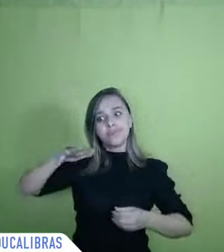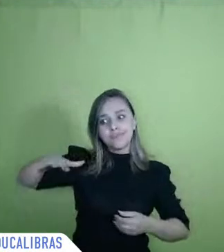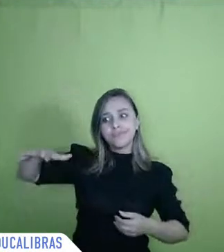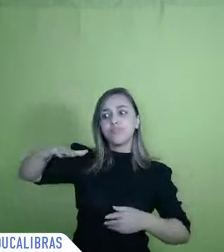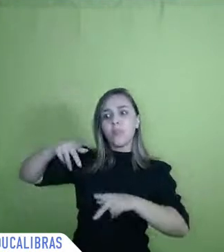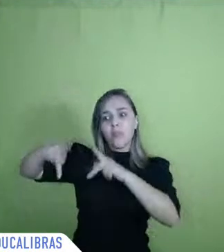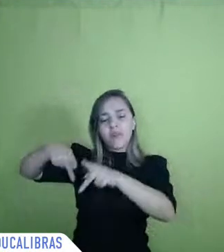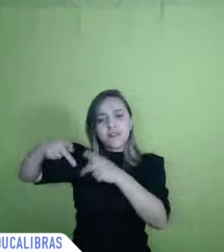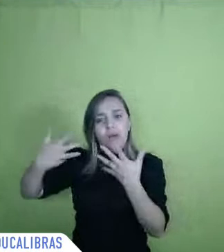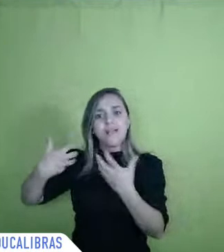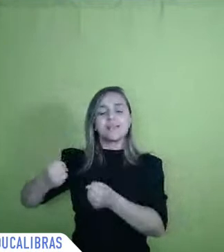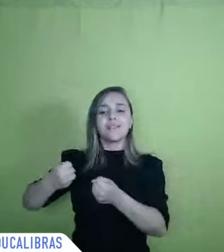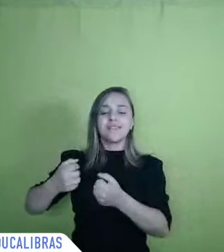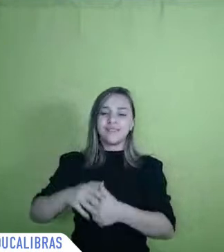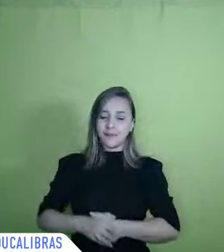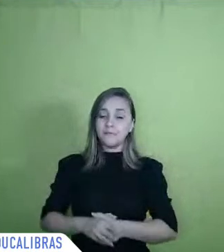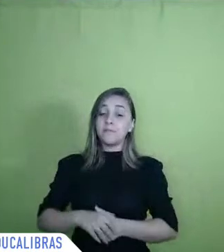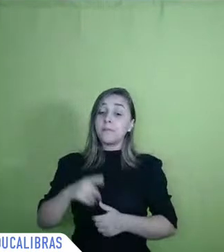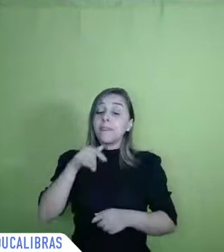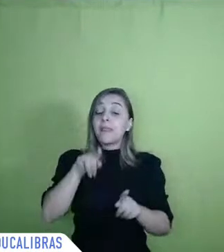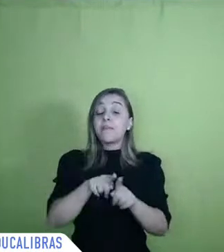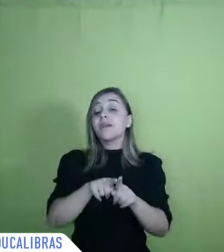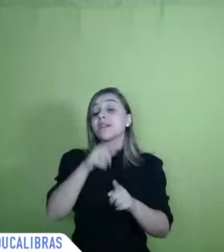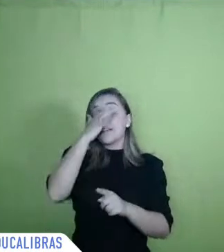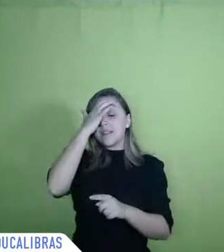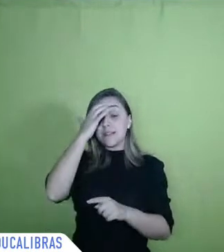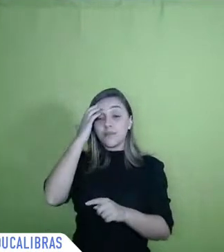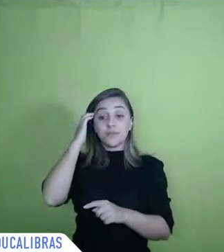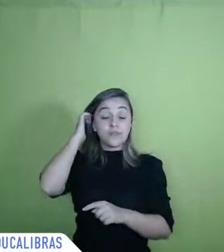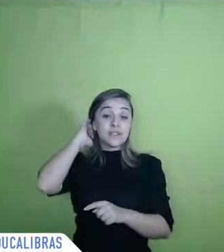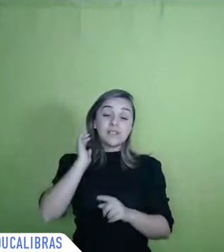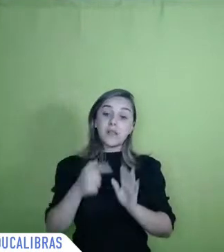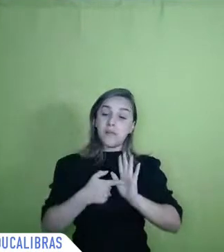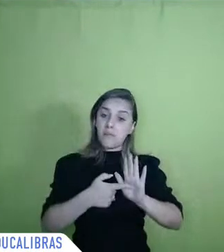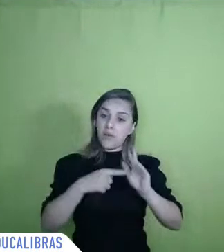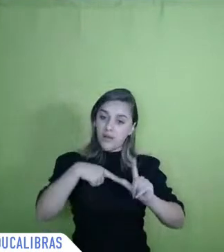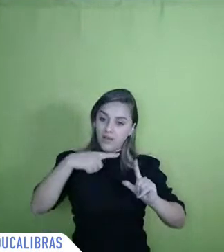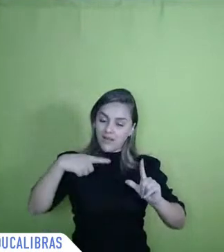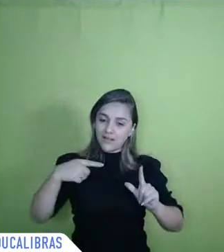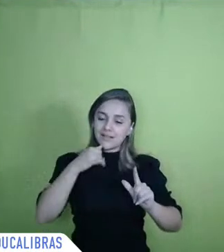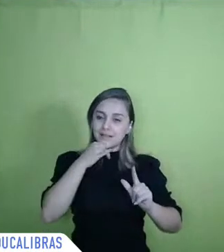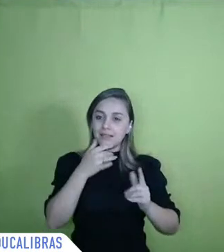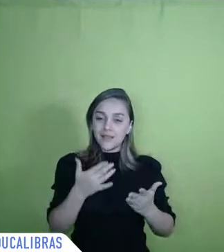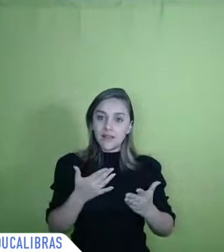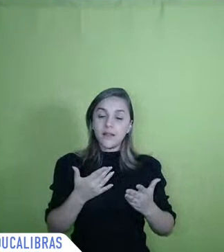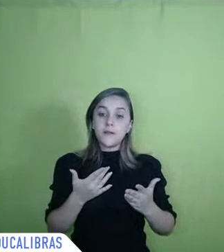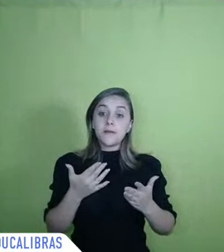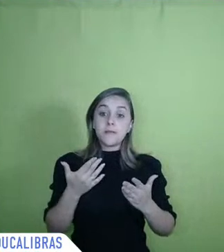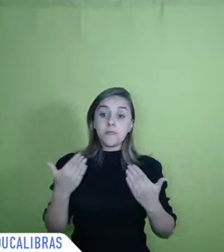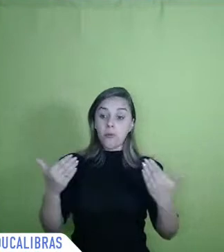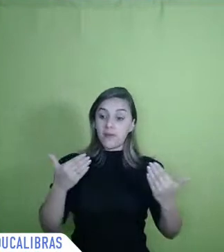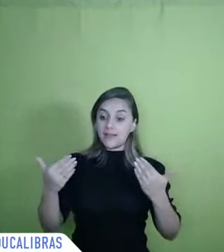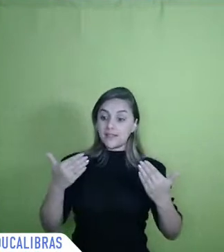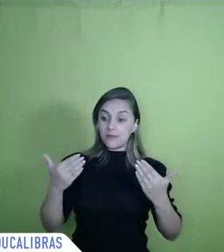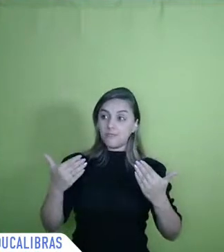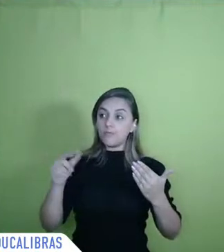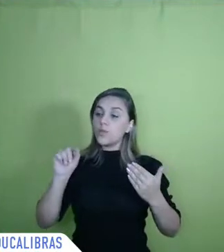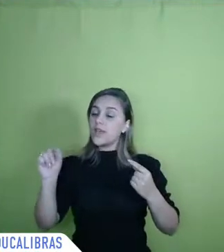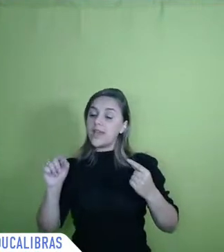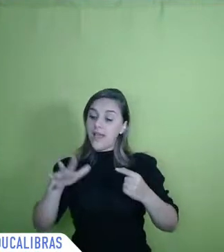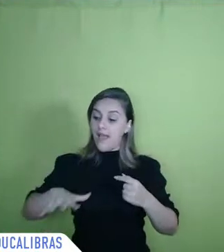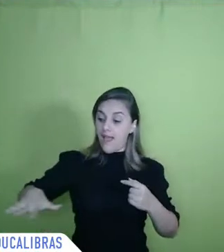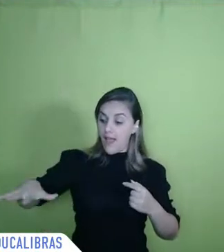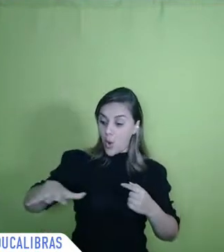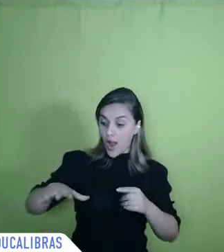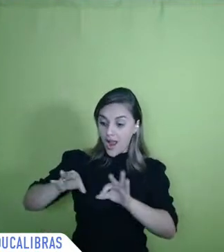will accept this, we are not talking about refraining any area from receiving any of the